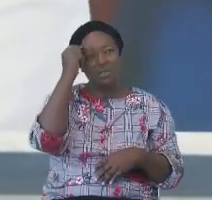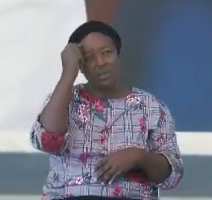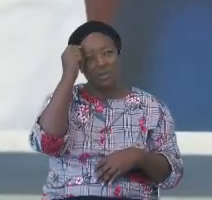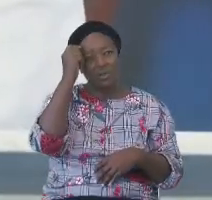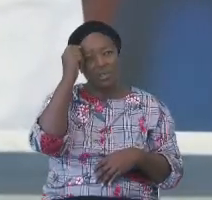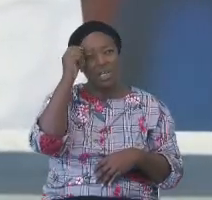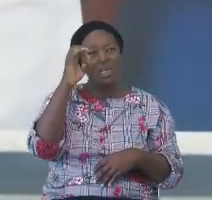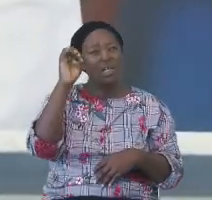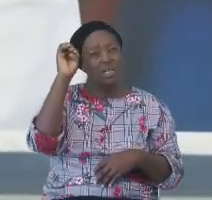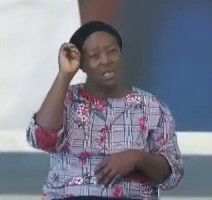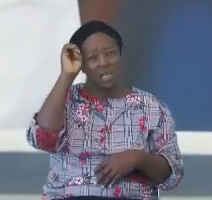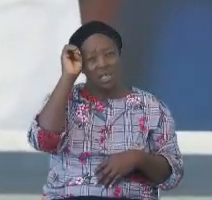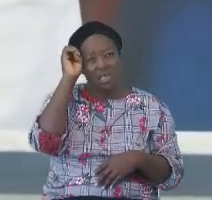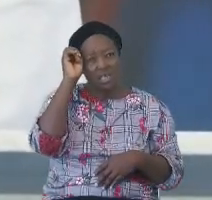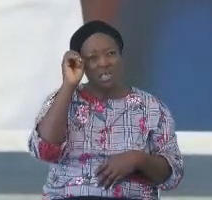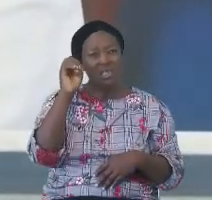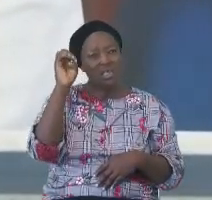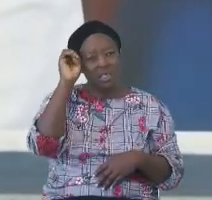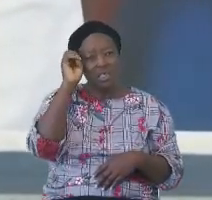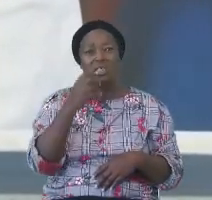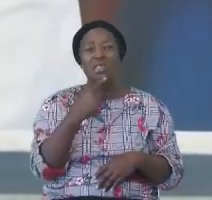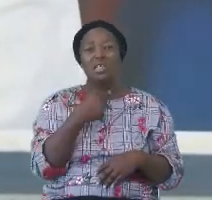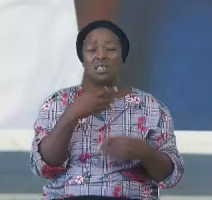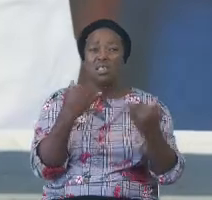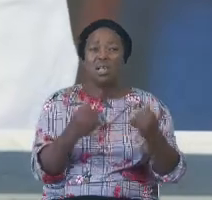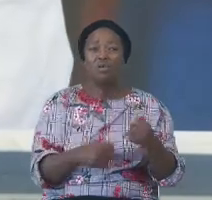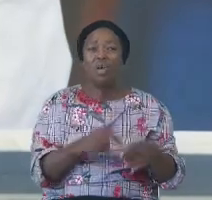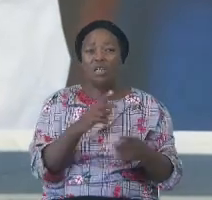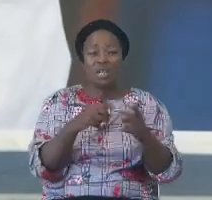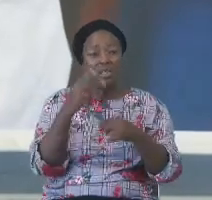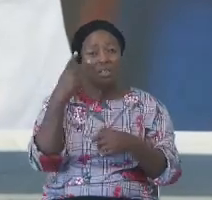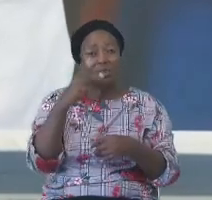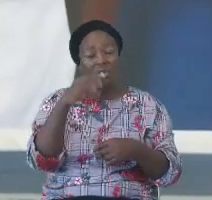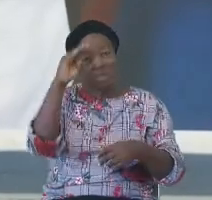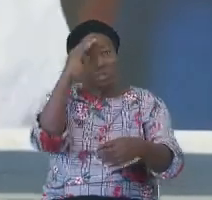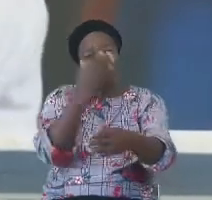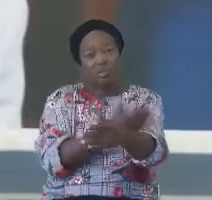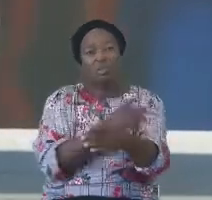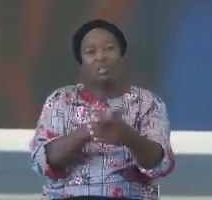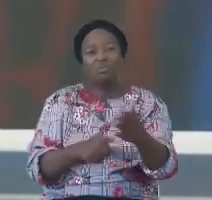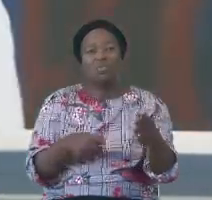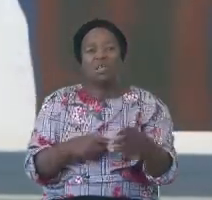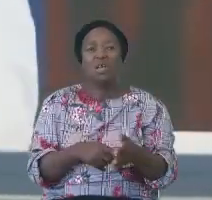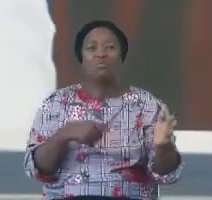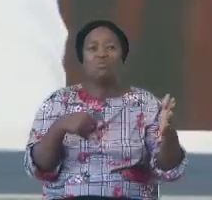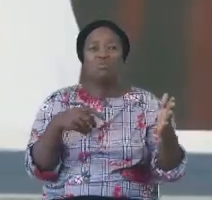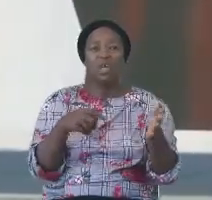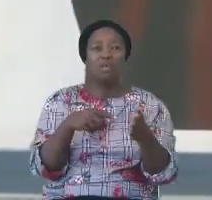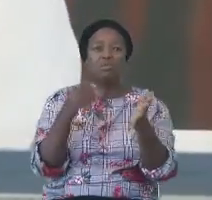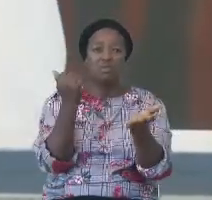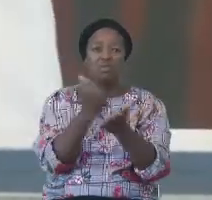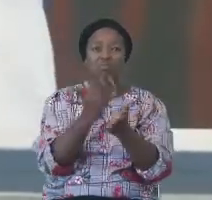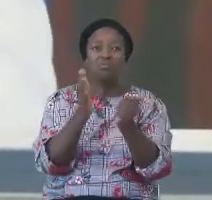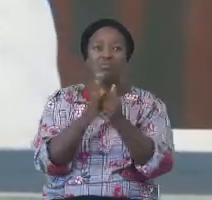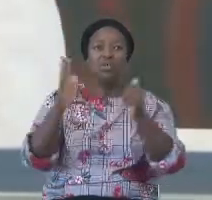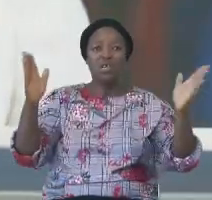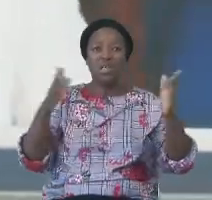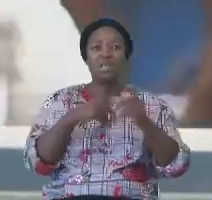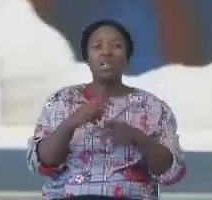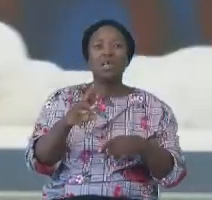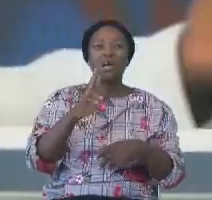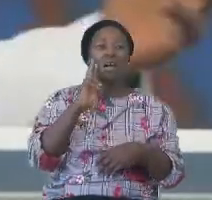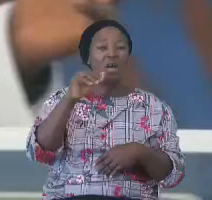because his sword his fear appears a heart